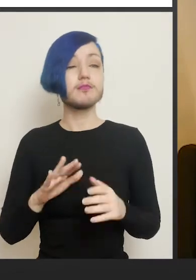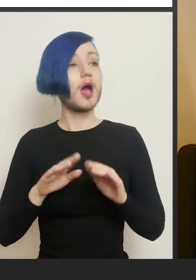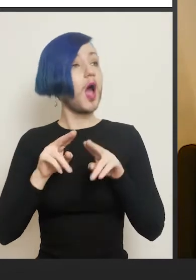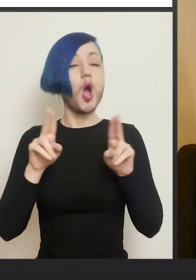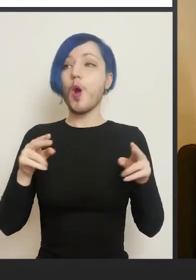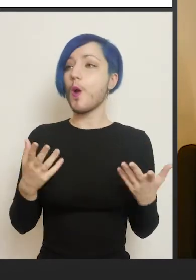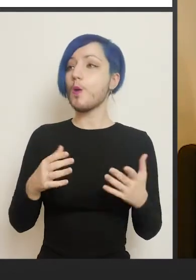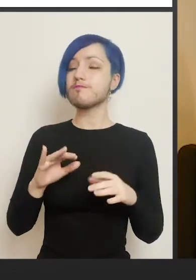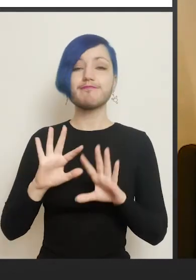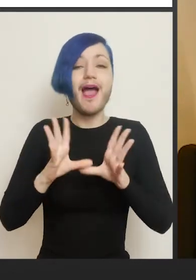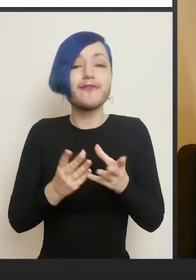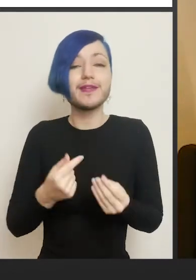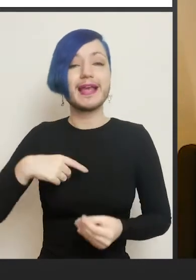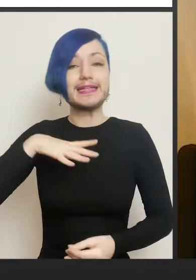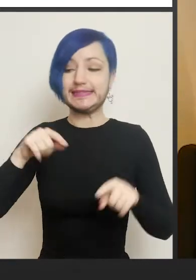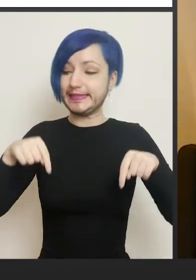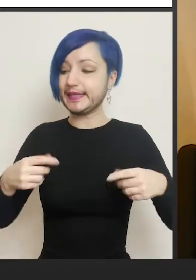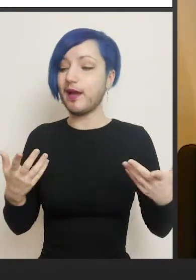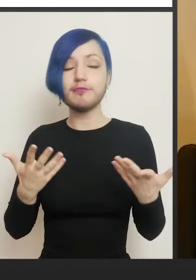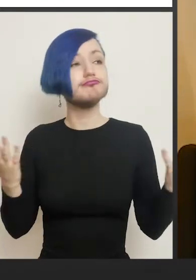me that when I go out,